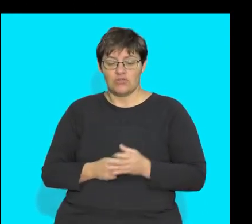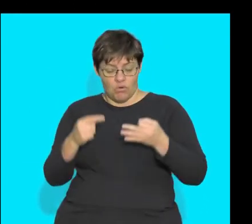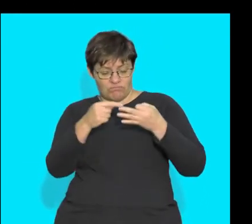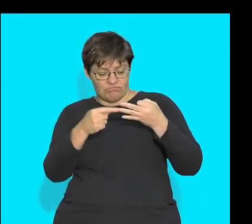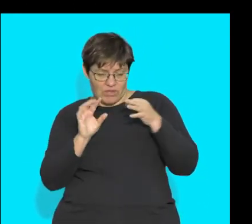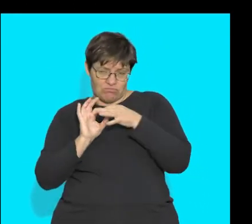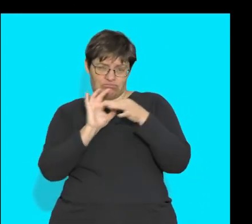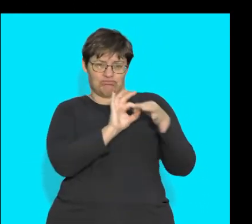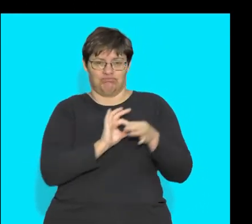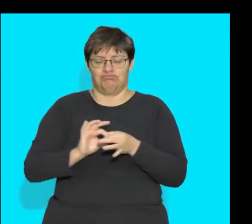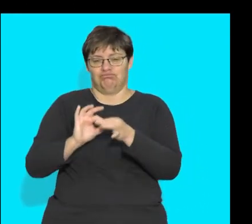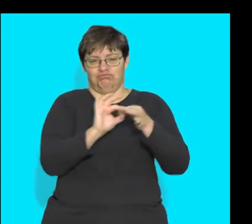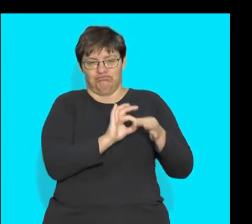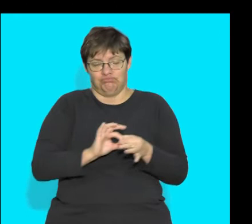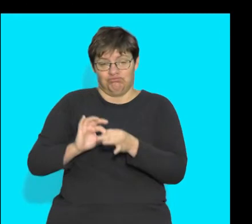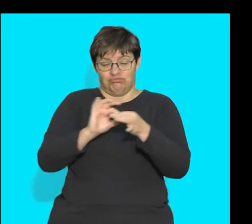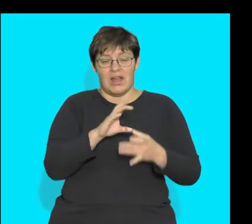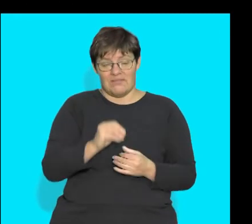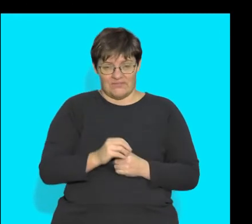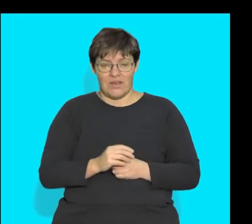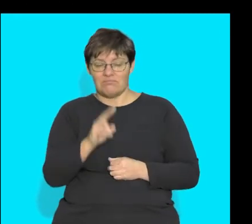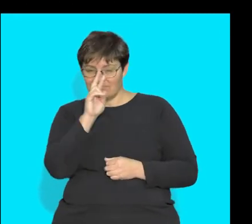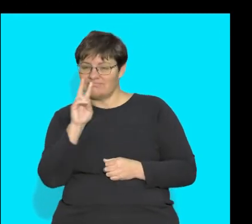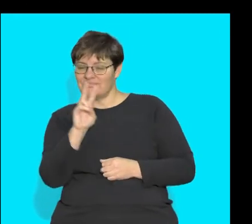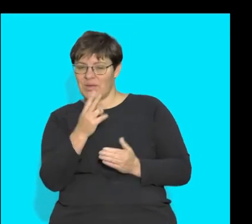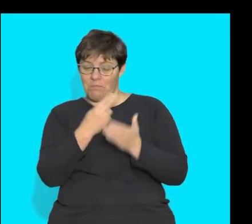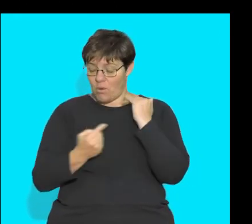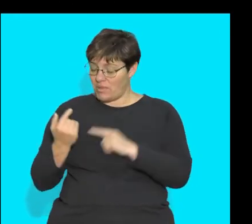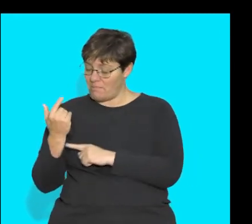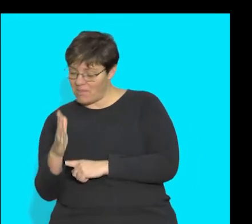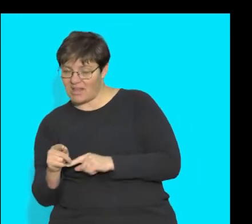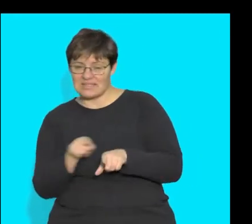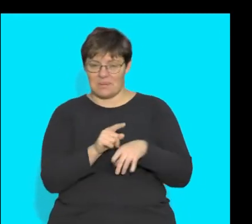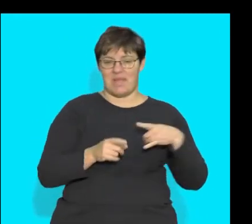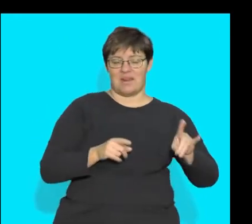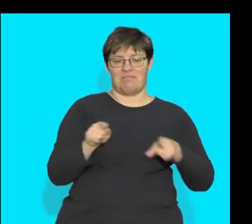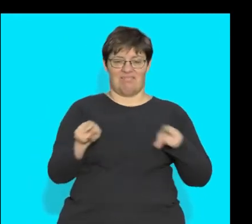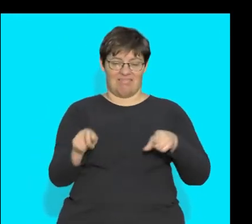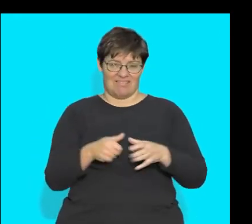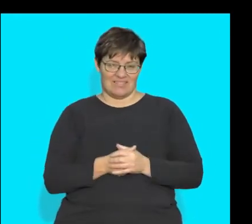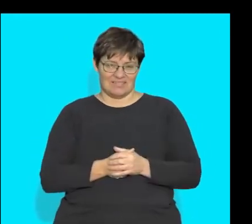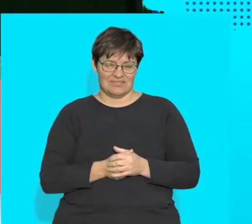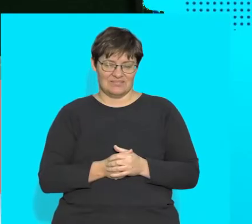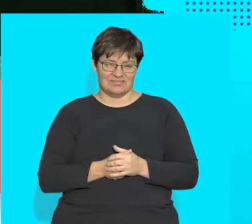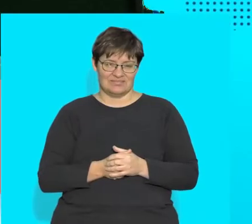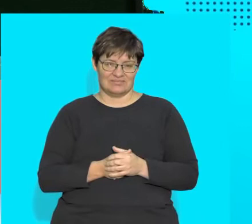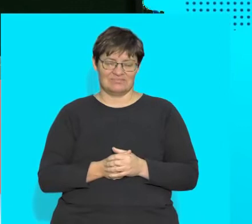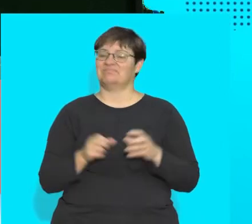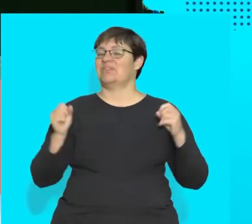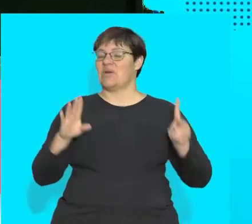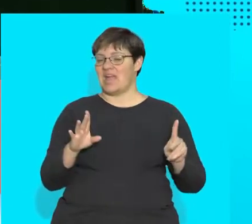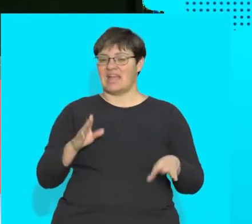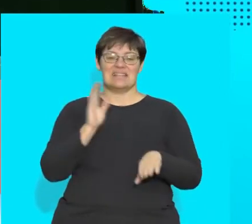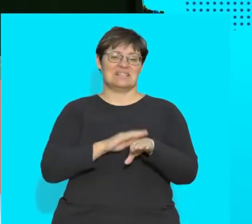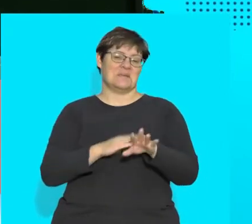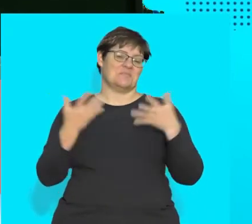close relationship with each other. And as I said, we're going to see it in both plant and animal cells. Okay, guys, that's all